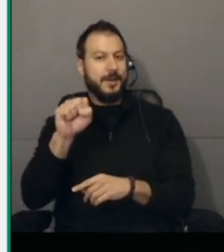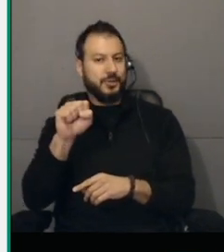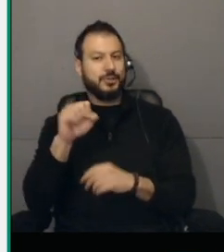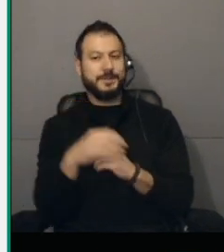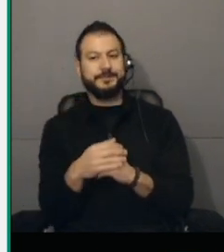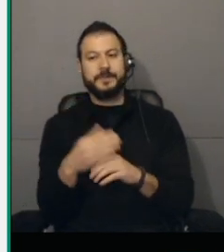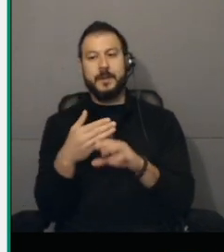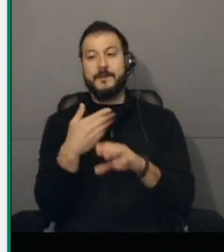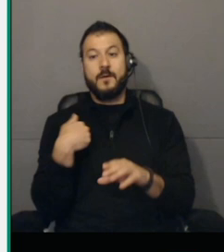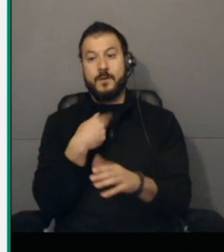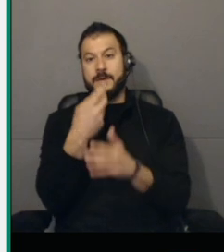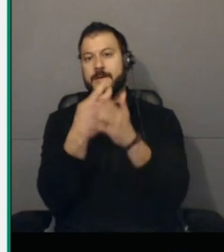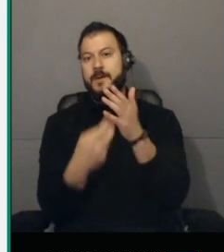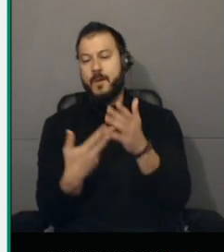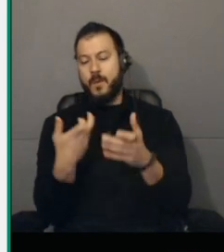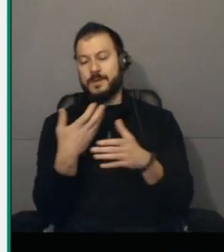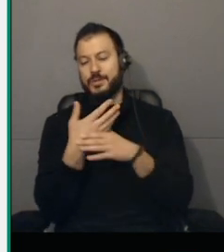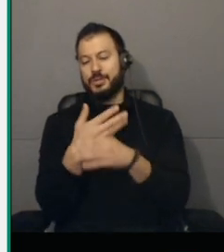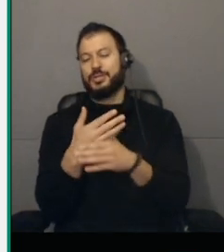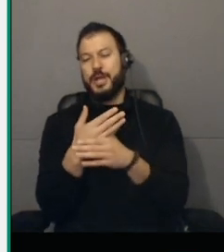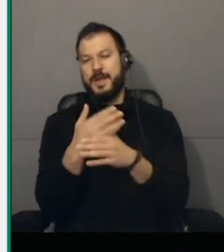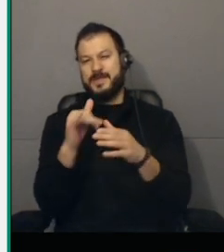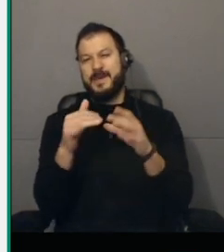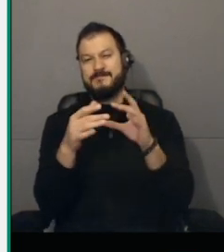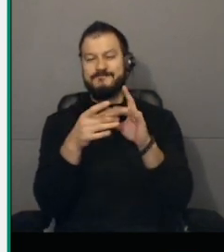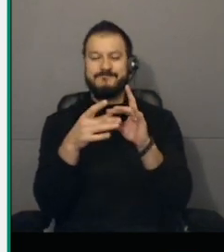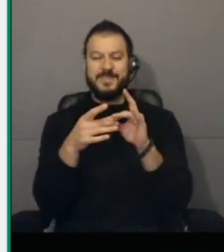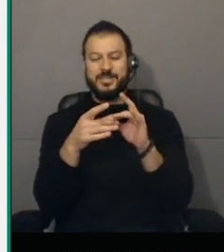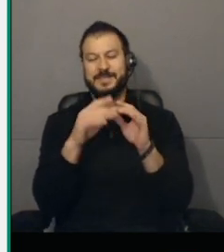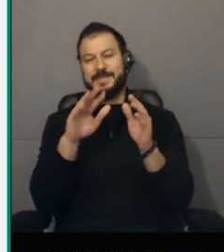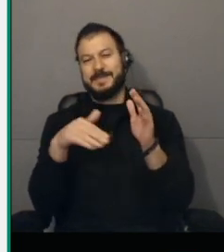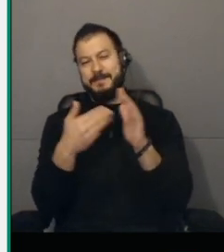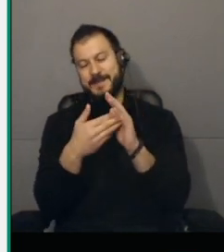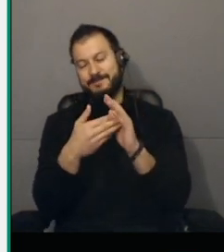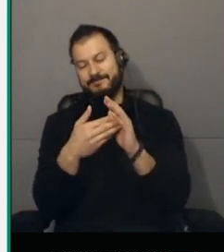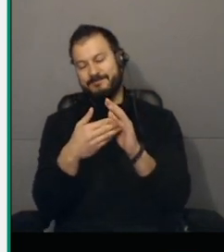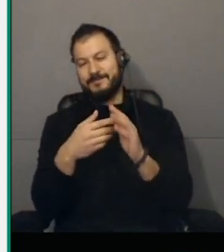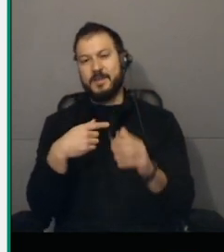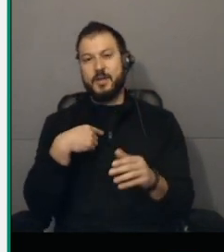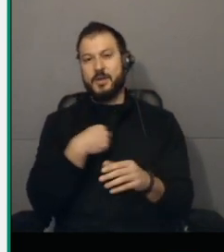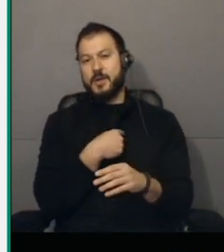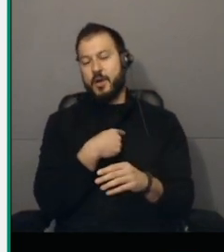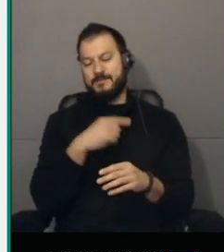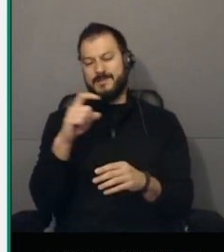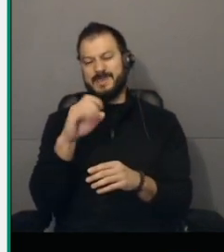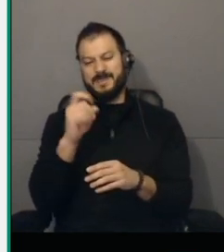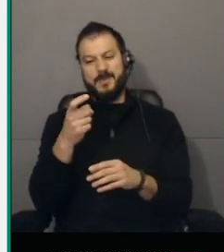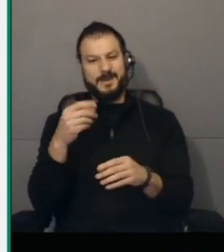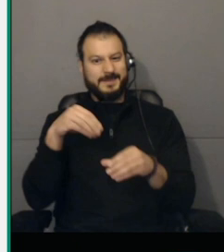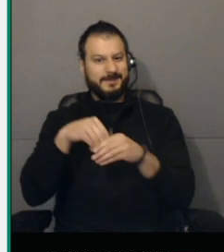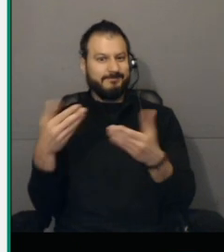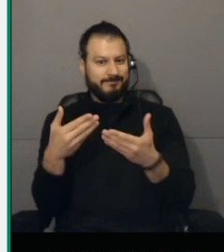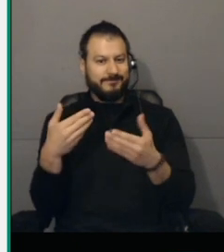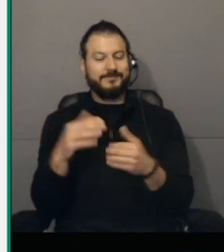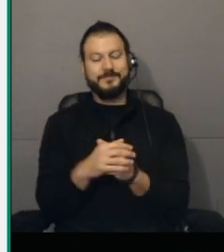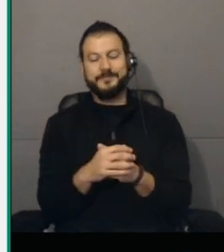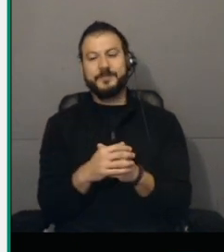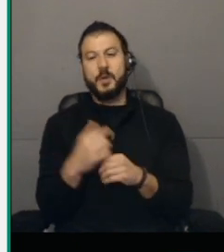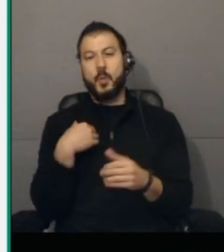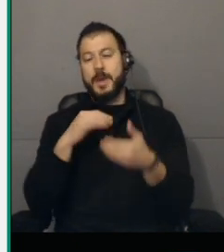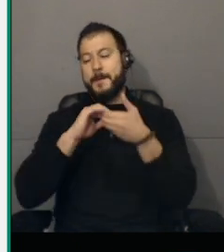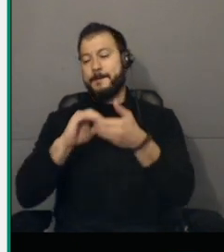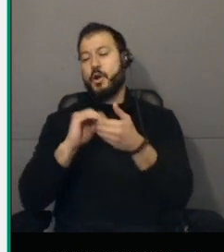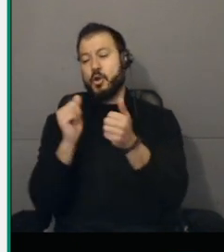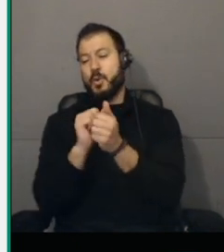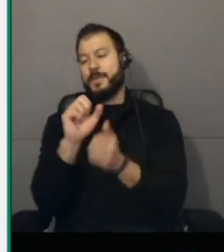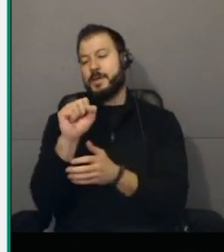Before diving in, we'd like to share the mission statement of Studios Quality, which is our organization within Xbox Game Studios. We